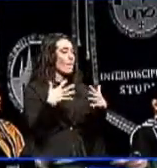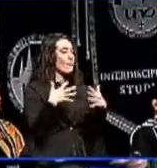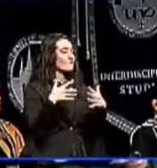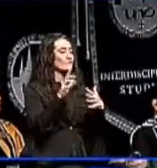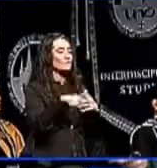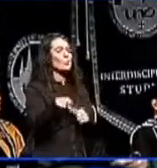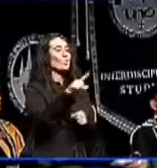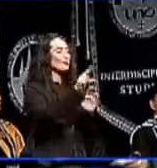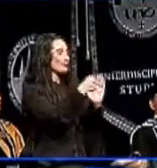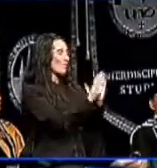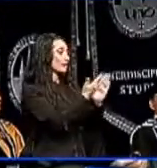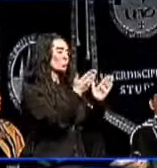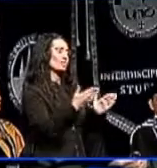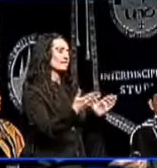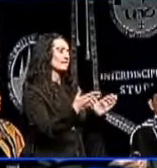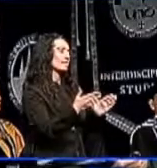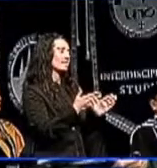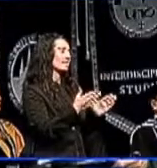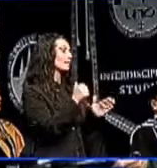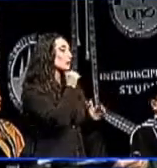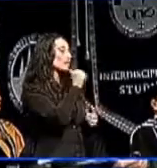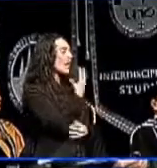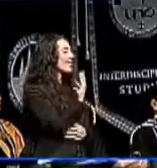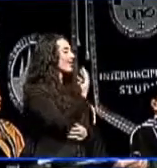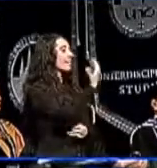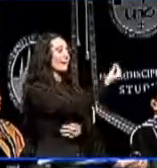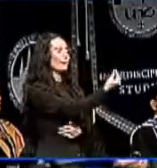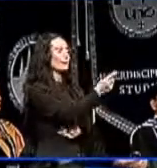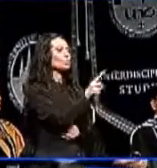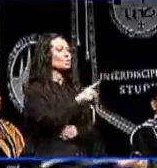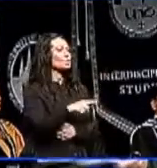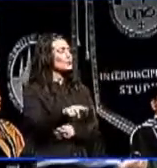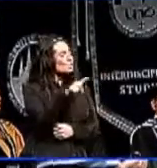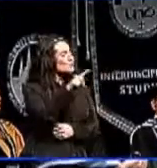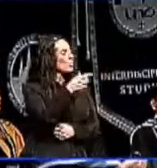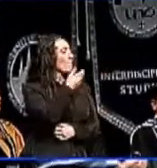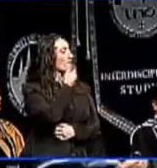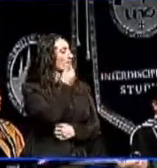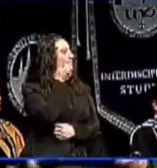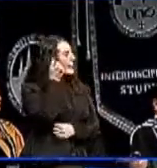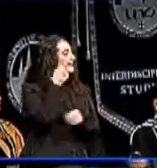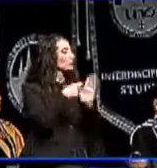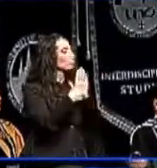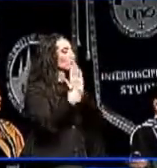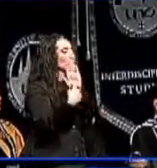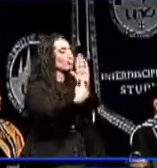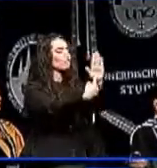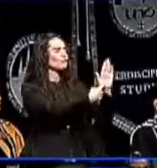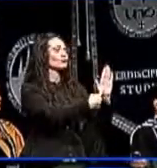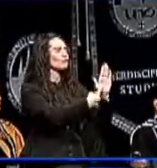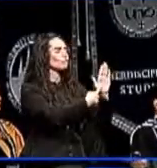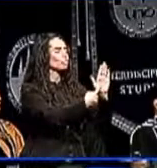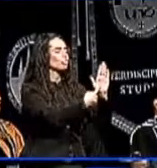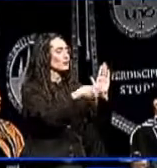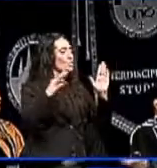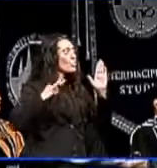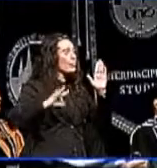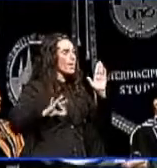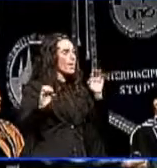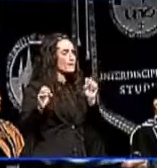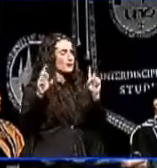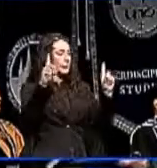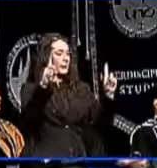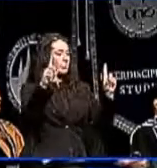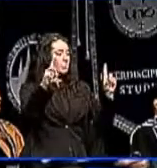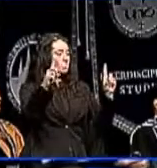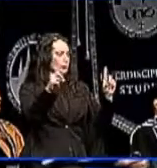graduates, to lead. You are the best examples to promote quality education from the cradle to